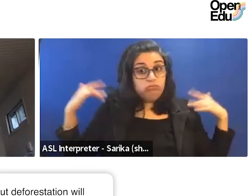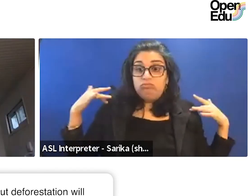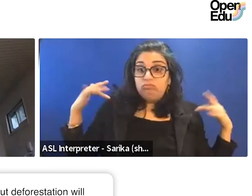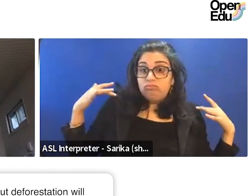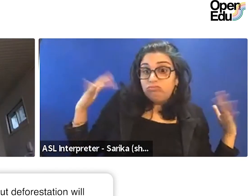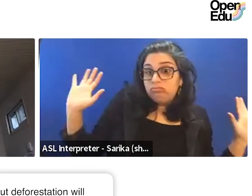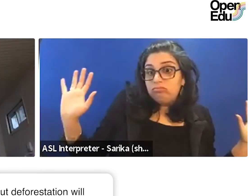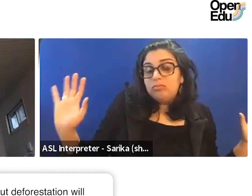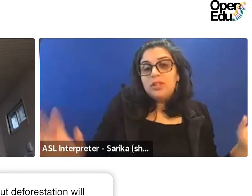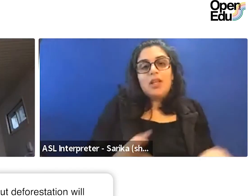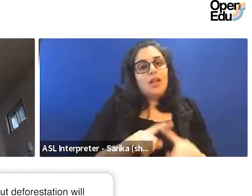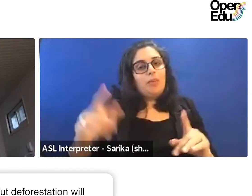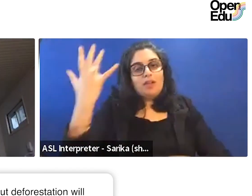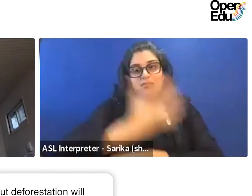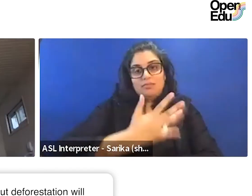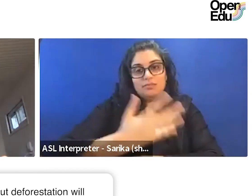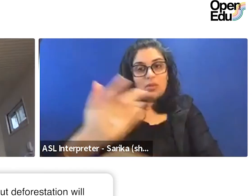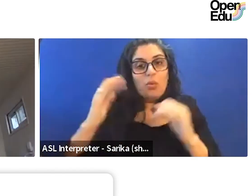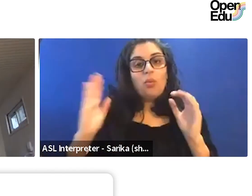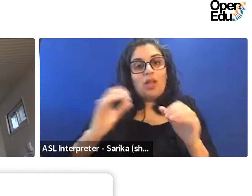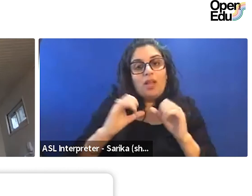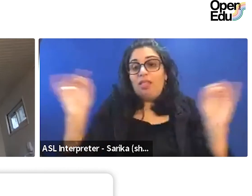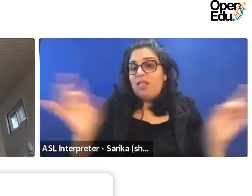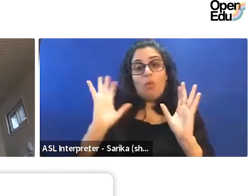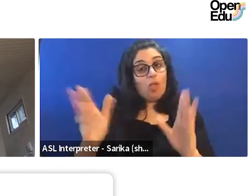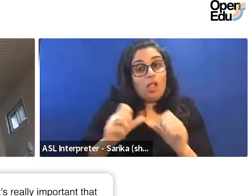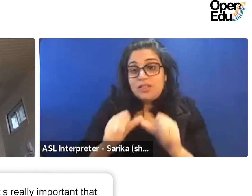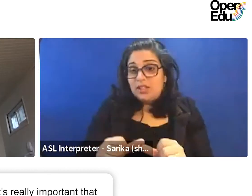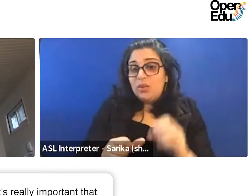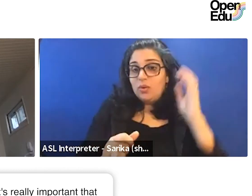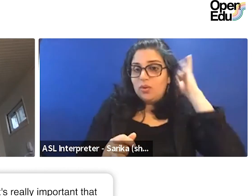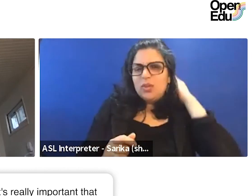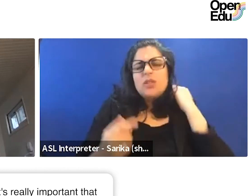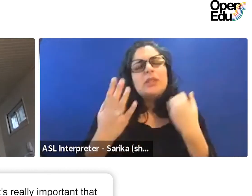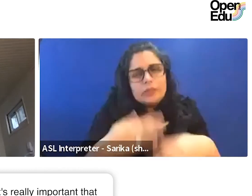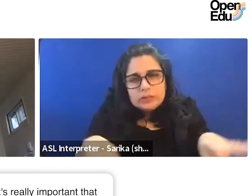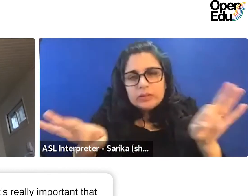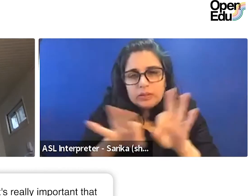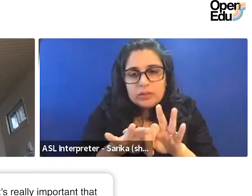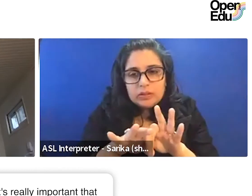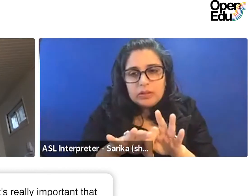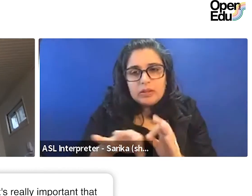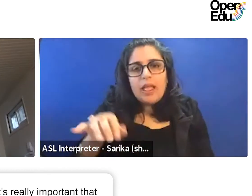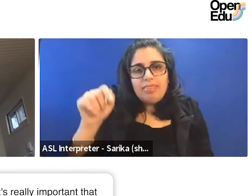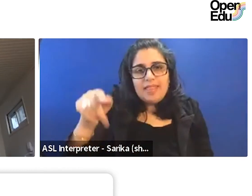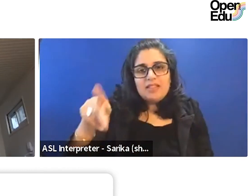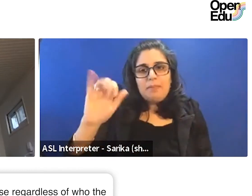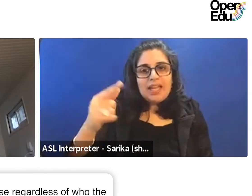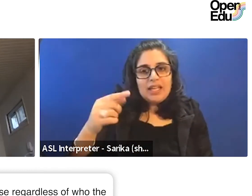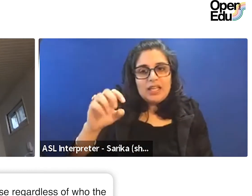but deforestation will continue, violence will continue, and all of these things. So it's really important that this package doesn't